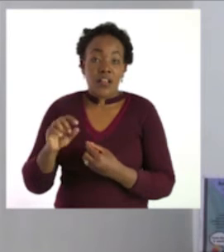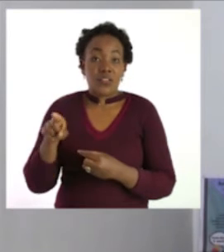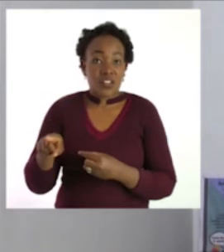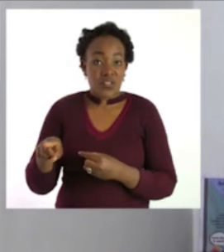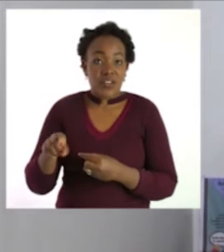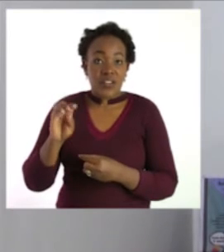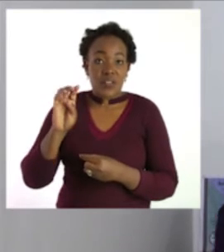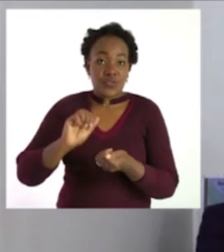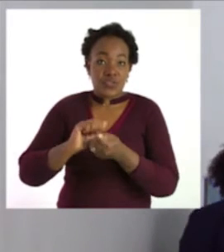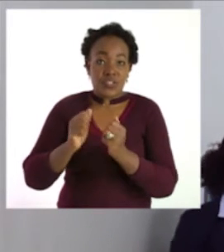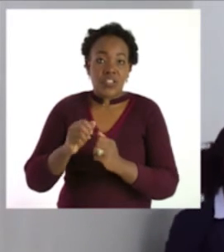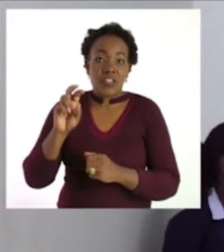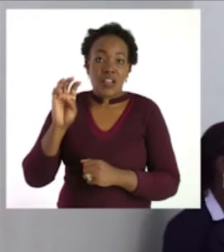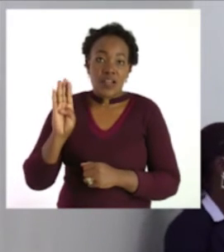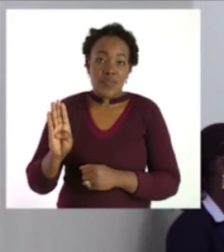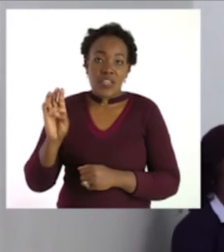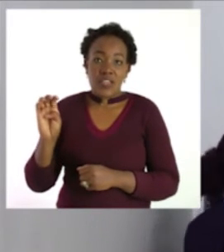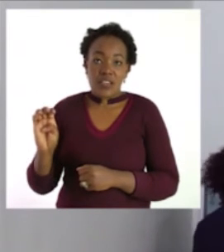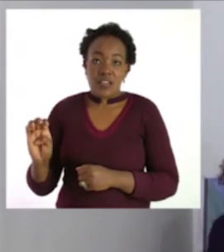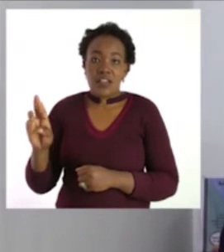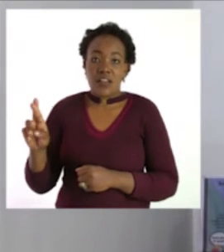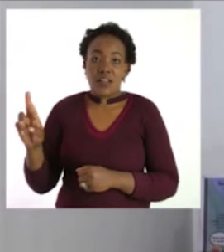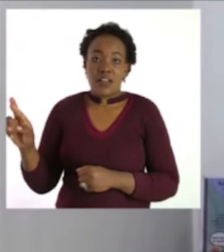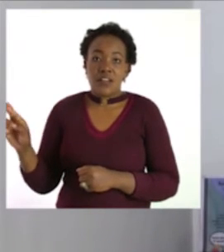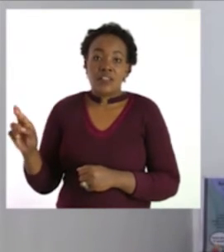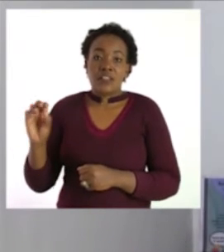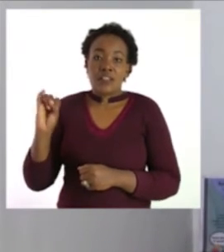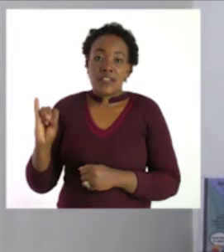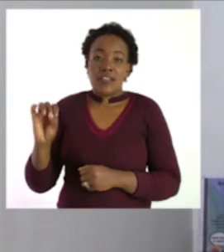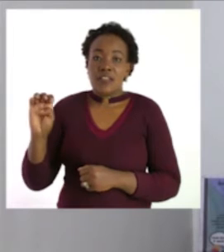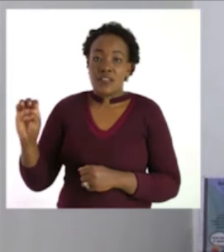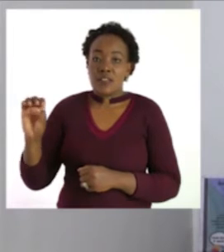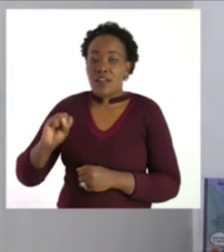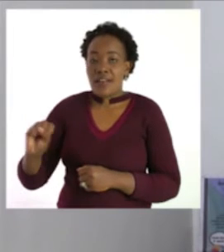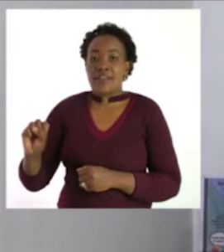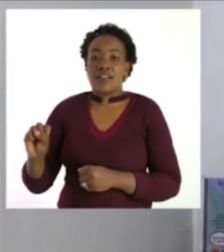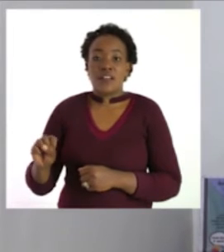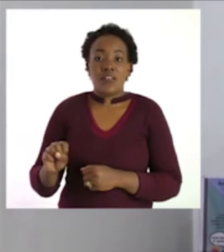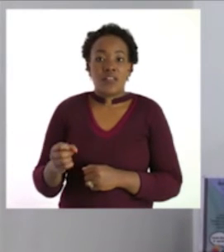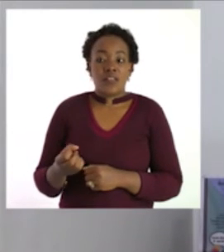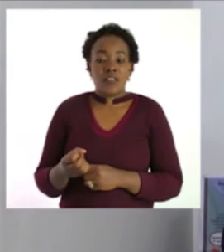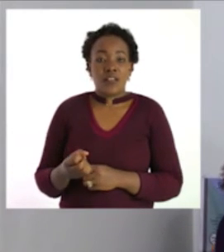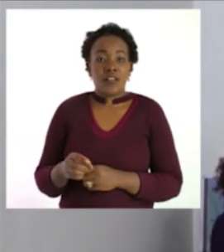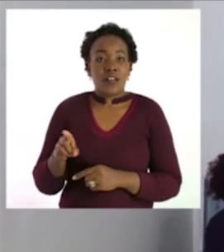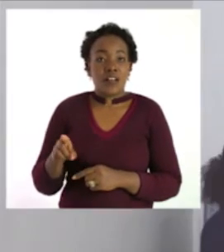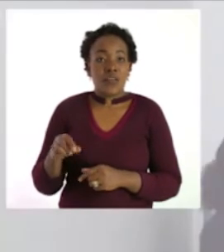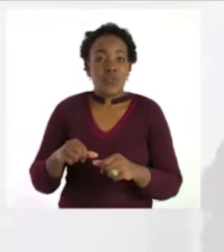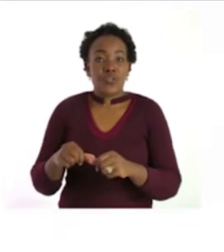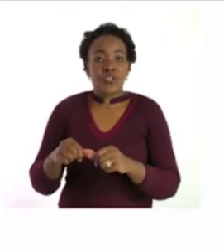Okay. So I want you to go through the words given or the nouns